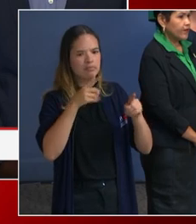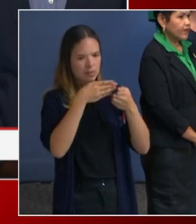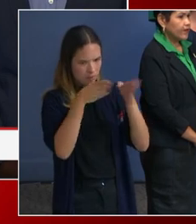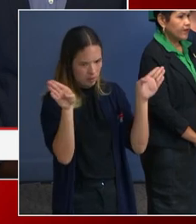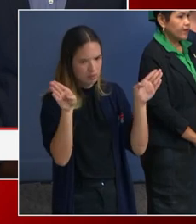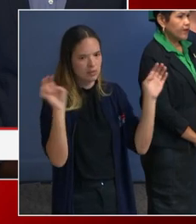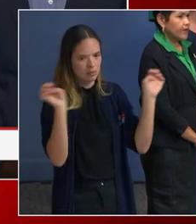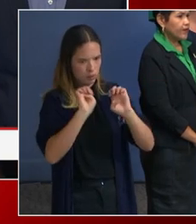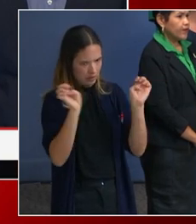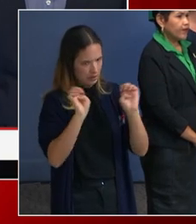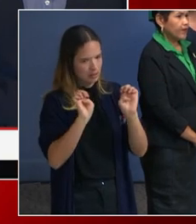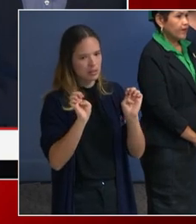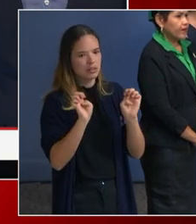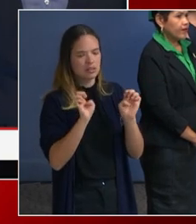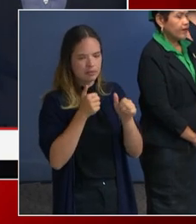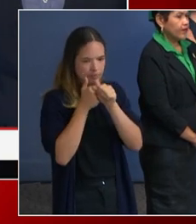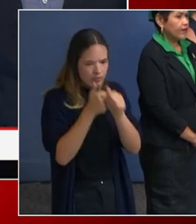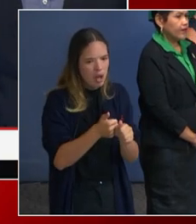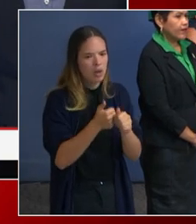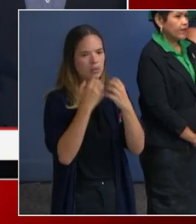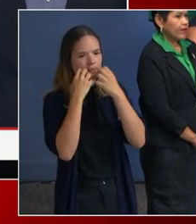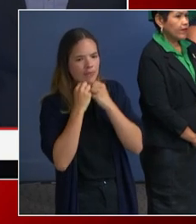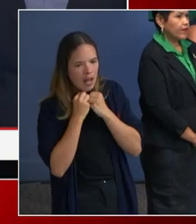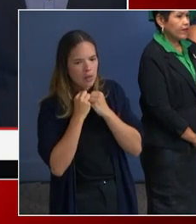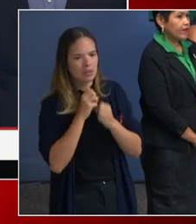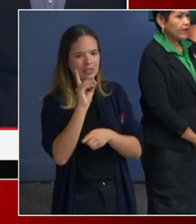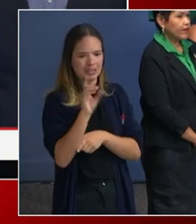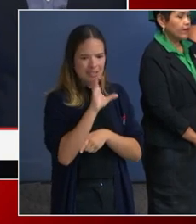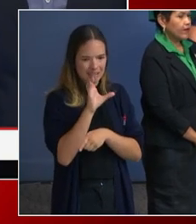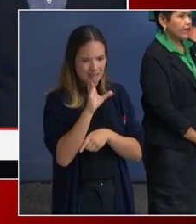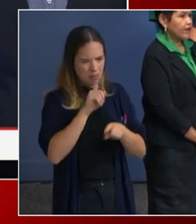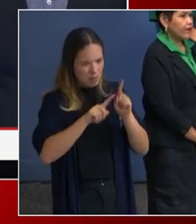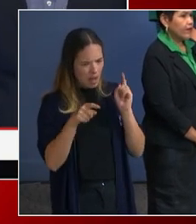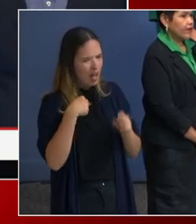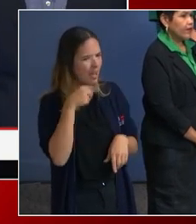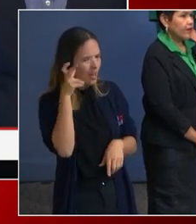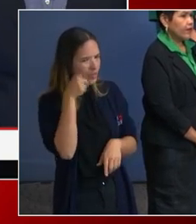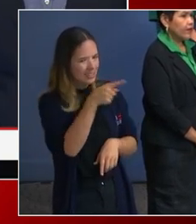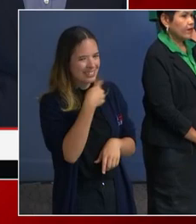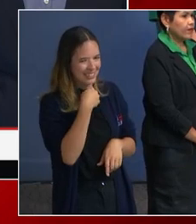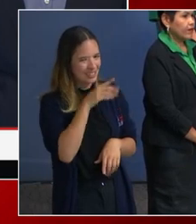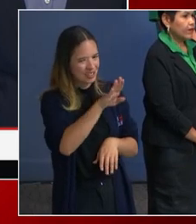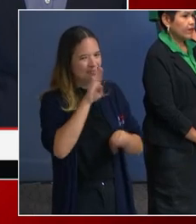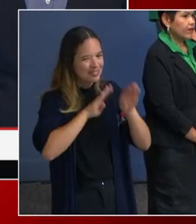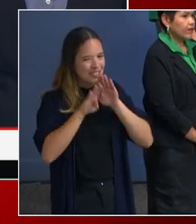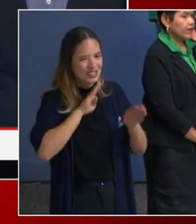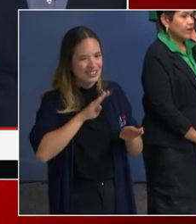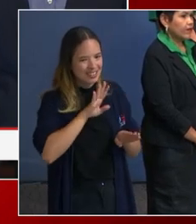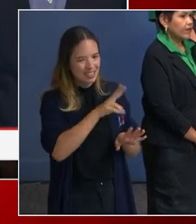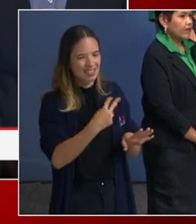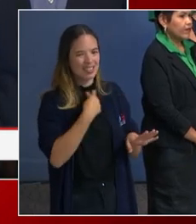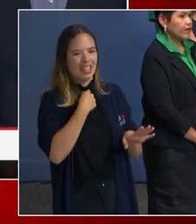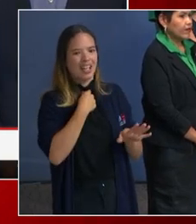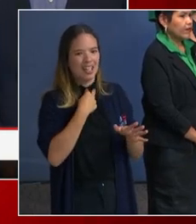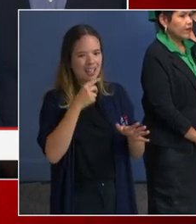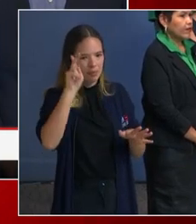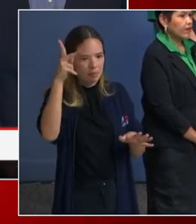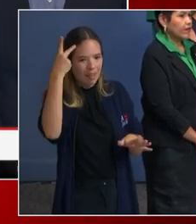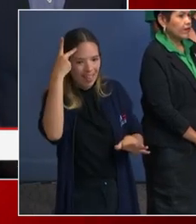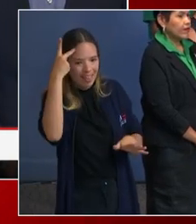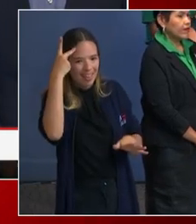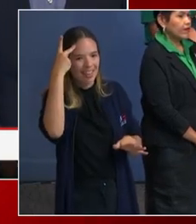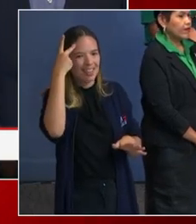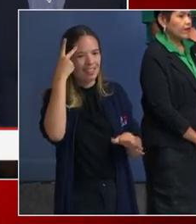to DC values, but you sound very frustrated, and it sounds like you're boxed in by the politics of this. A declaration of emergency